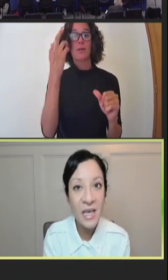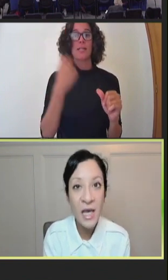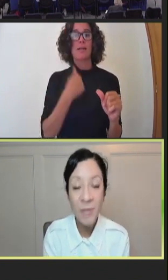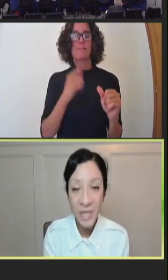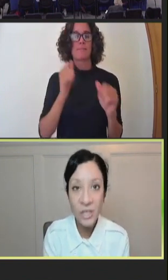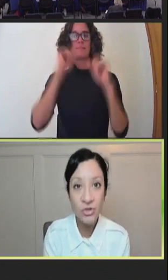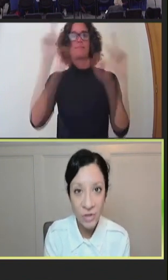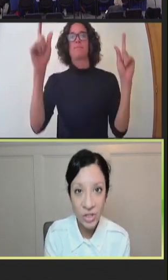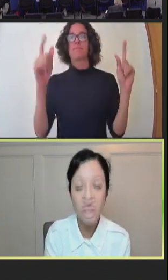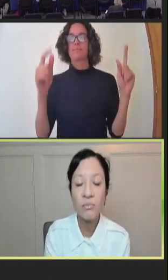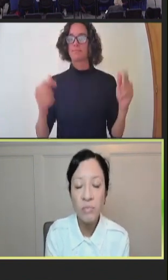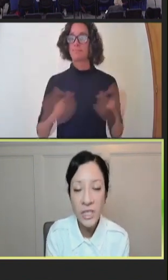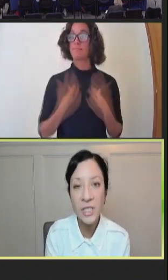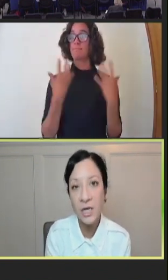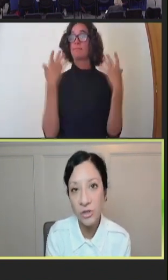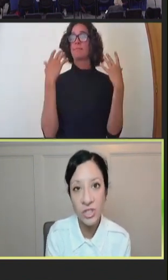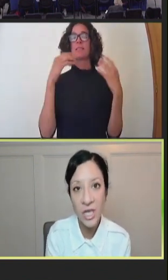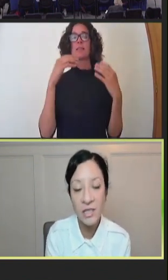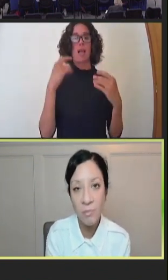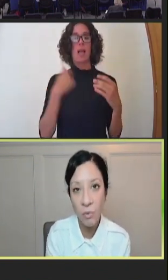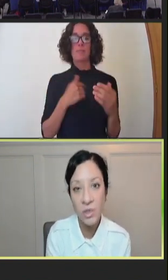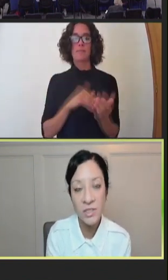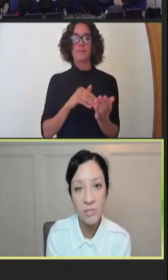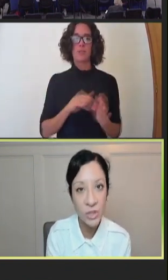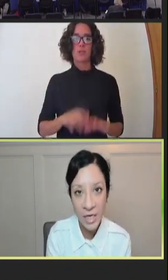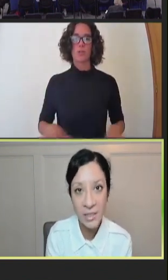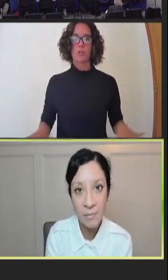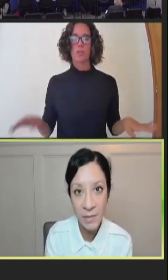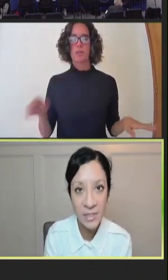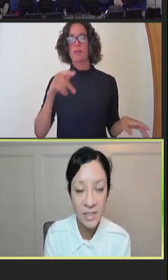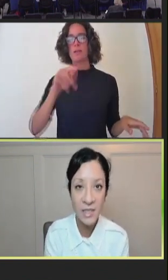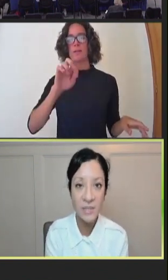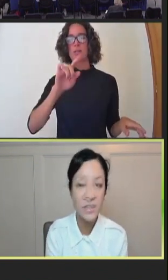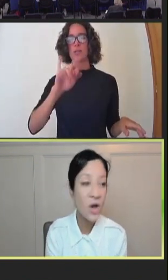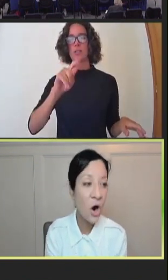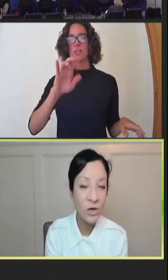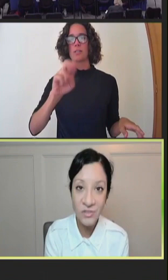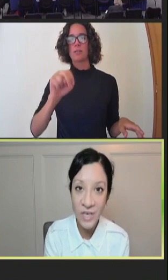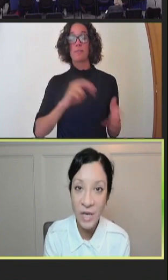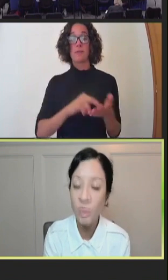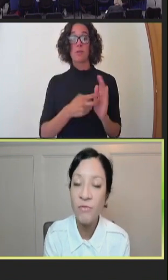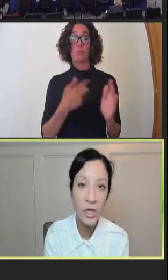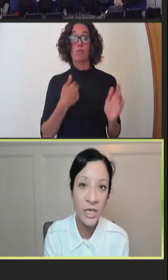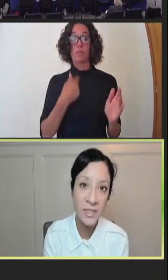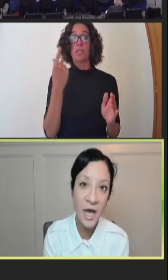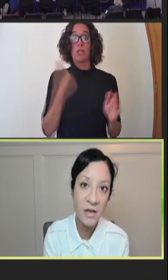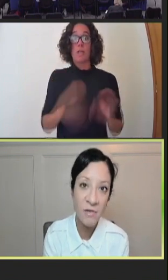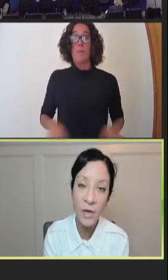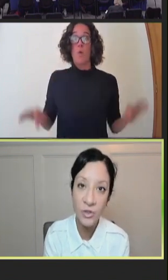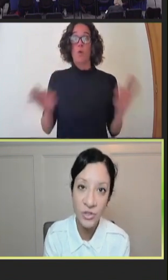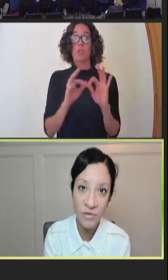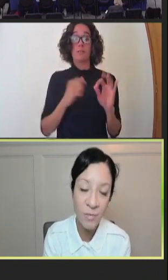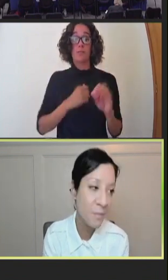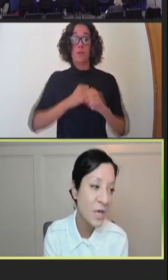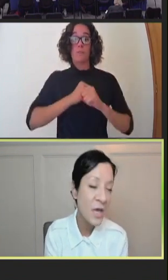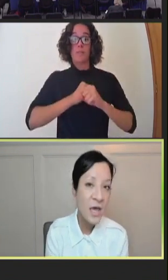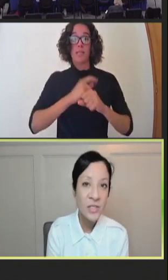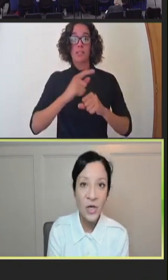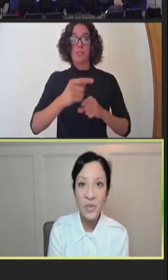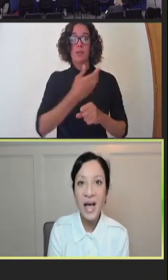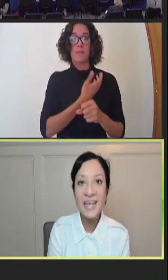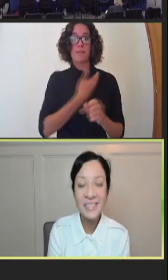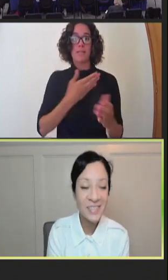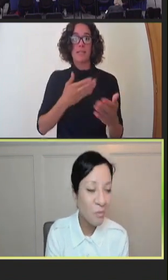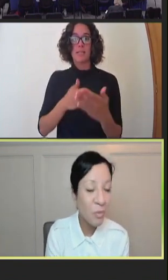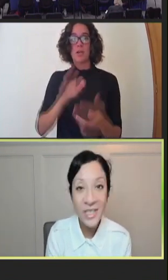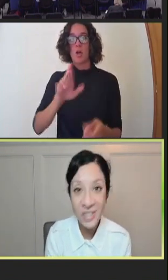that pediatricians really understand the importance of protecting babies against RSV, and we're very excited about nirsevimab. So